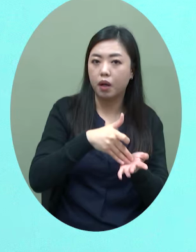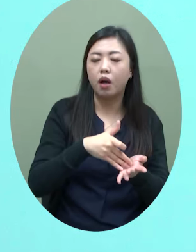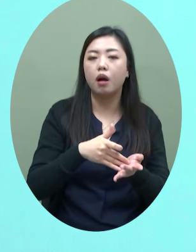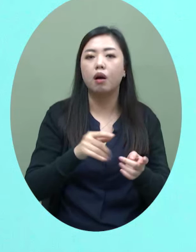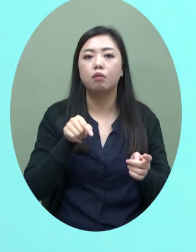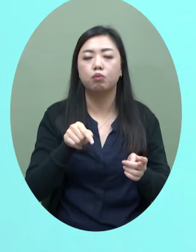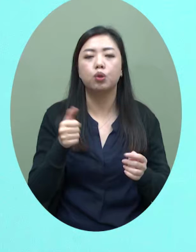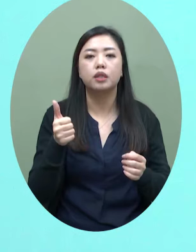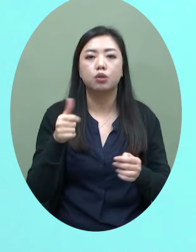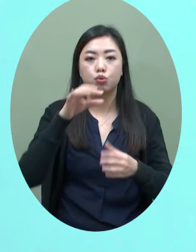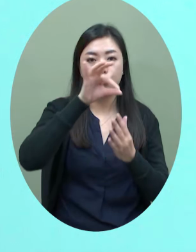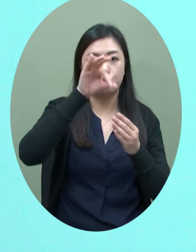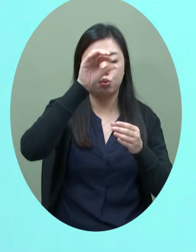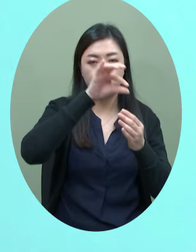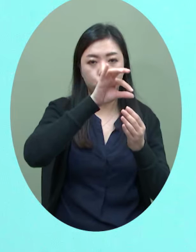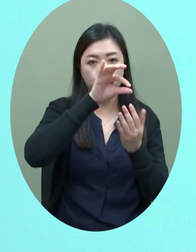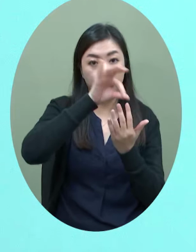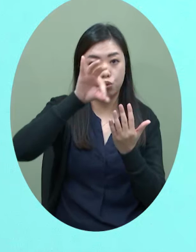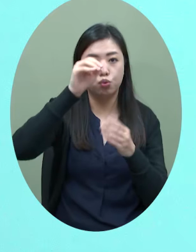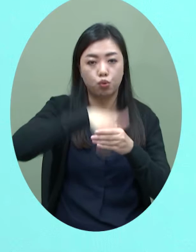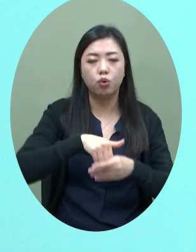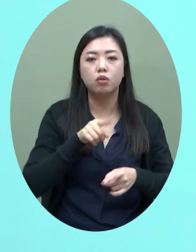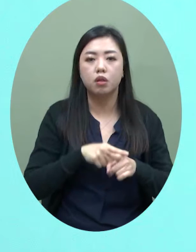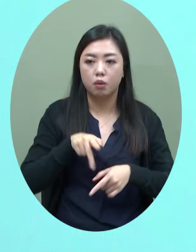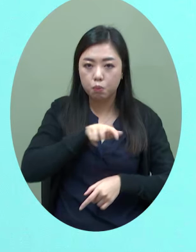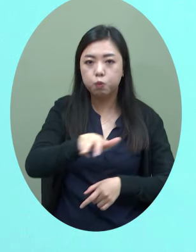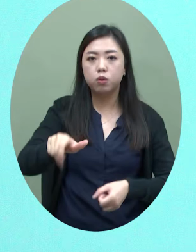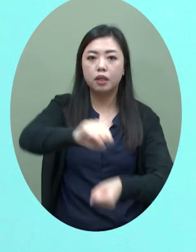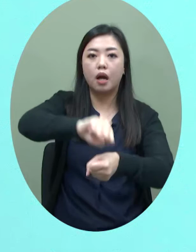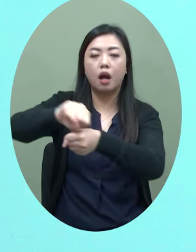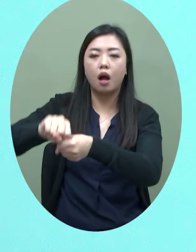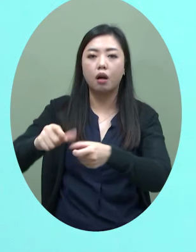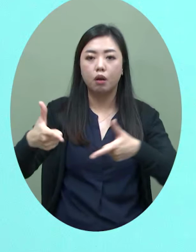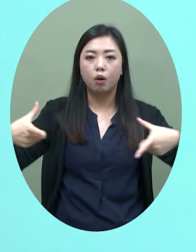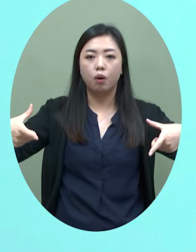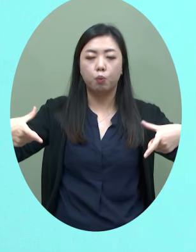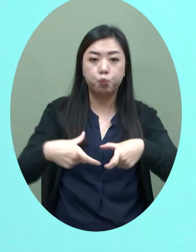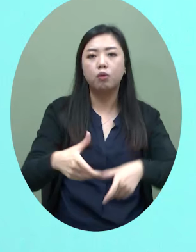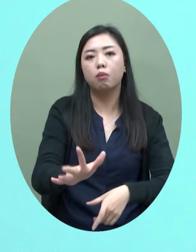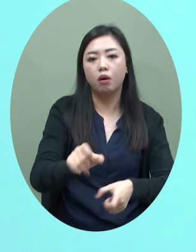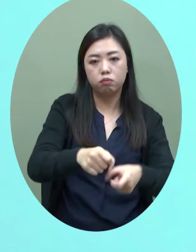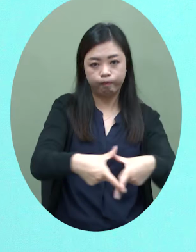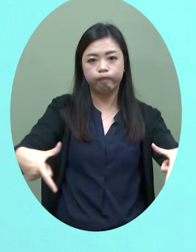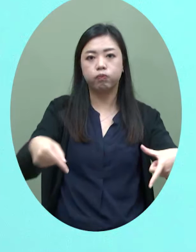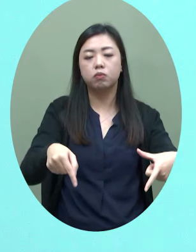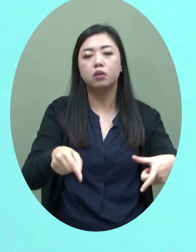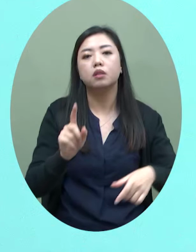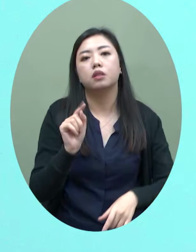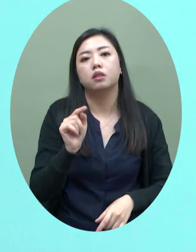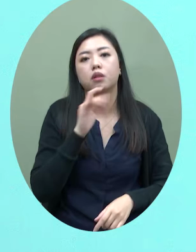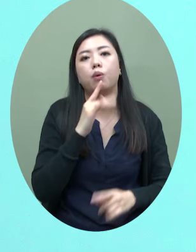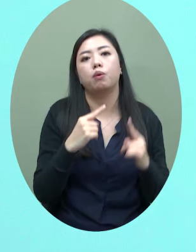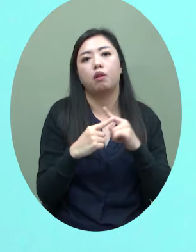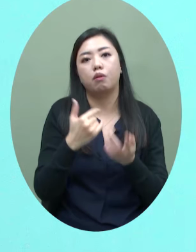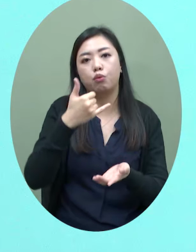system. So the future election committee will be expanded from the current 1,200 to 1,500, whereas